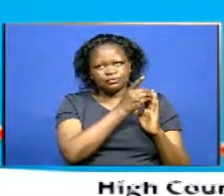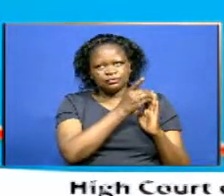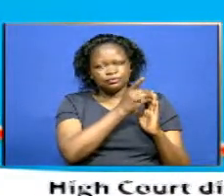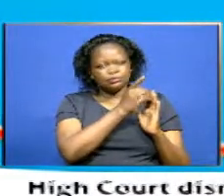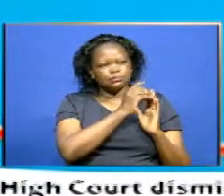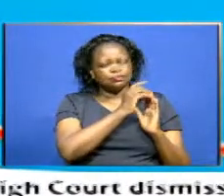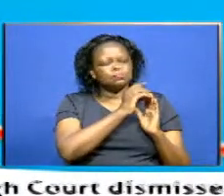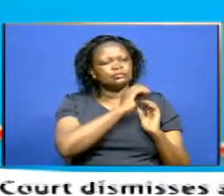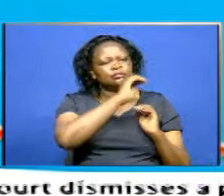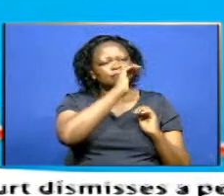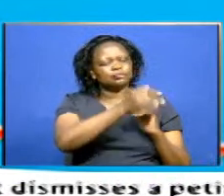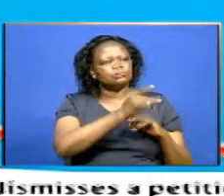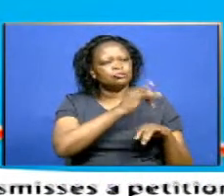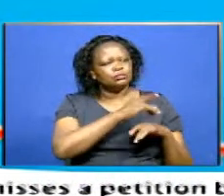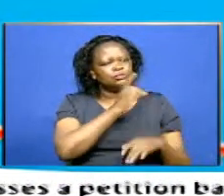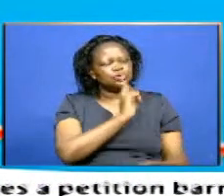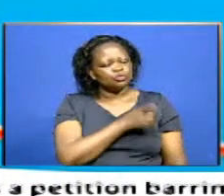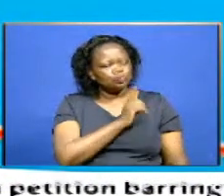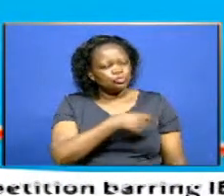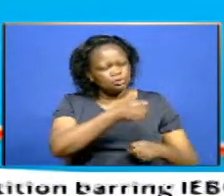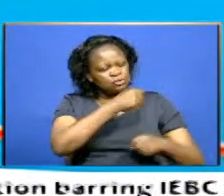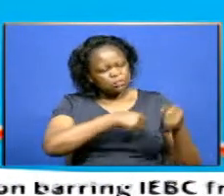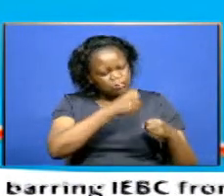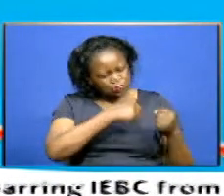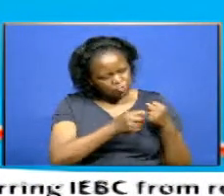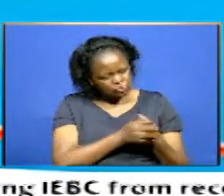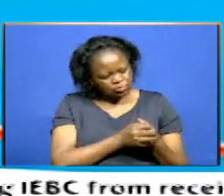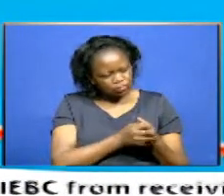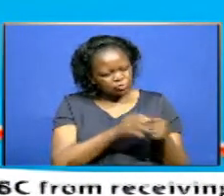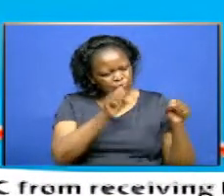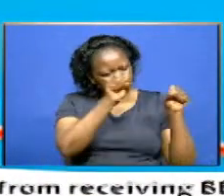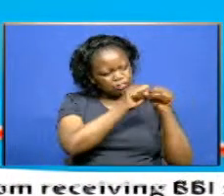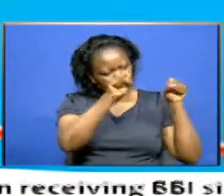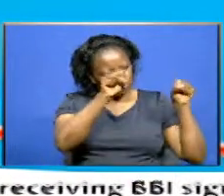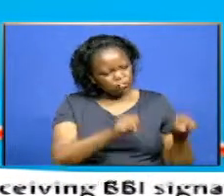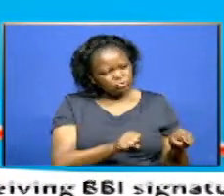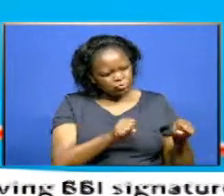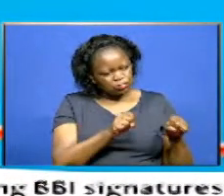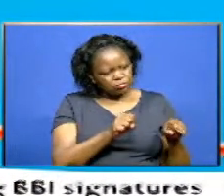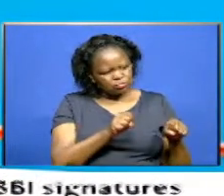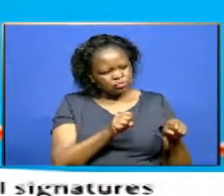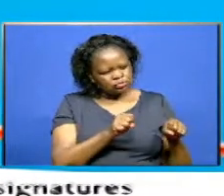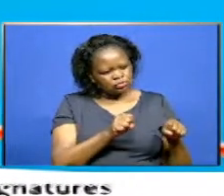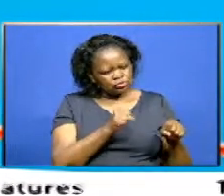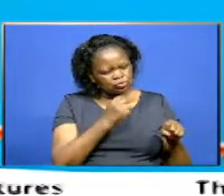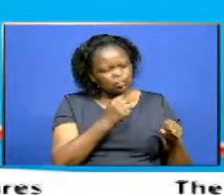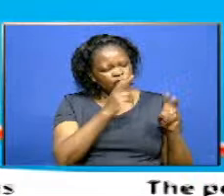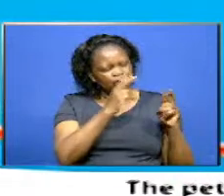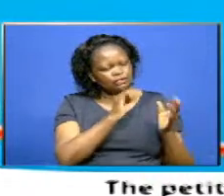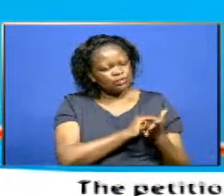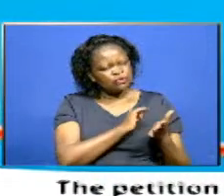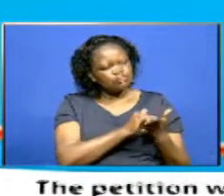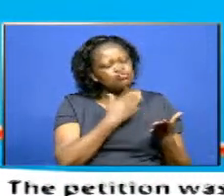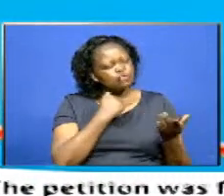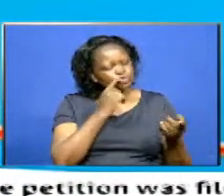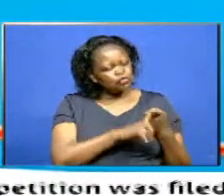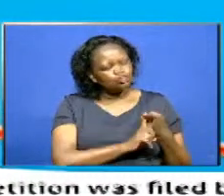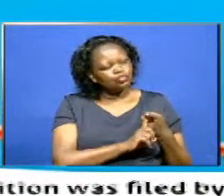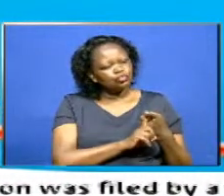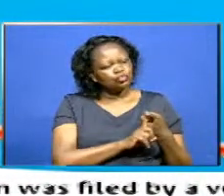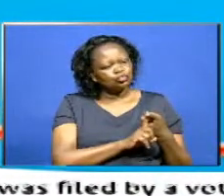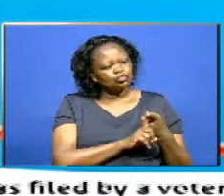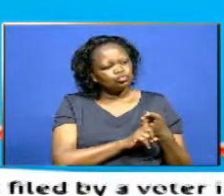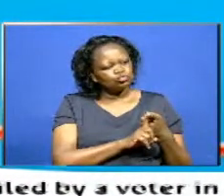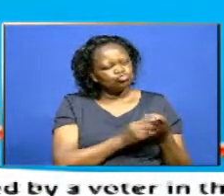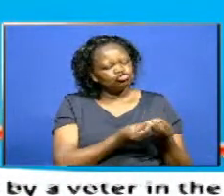early warning action system. One of the issues that they wanted to